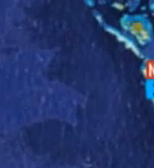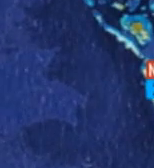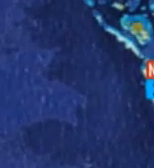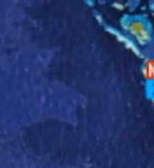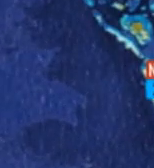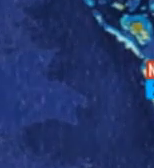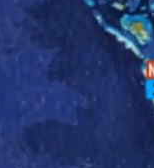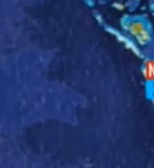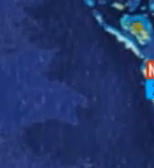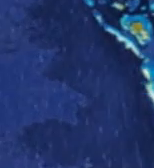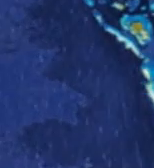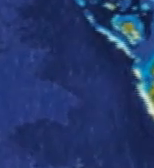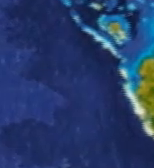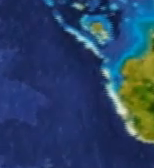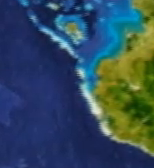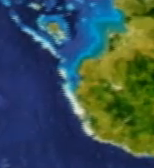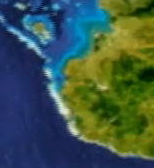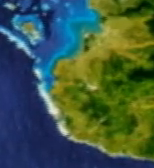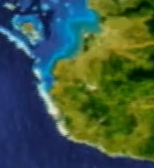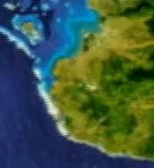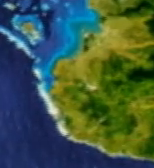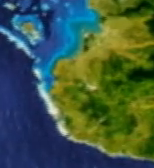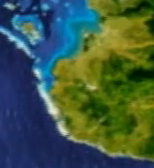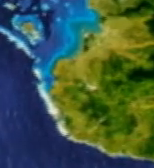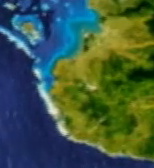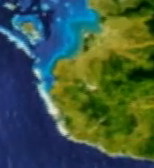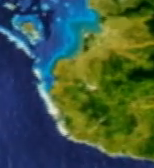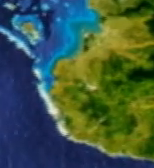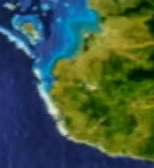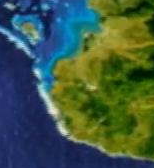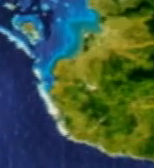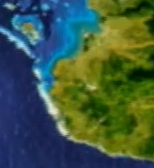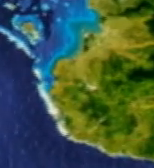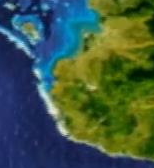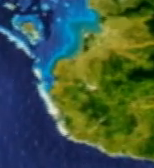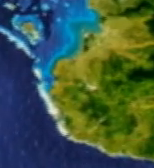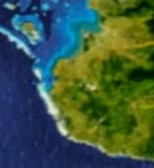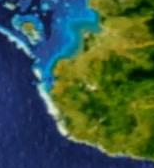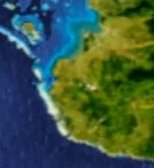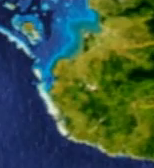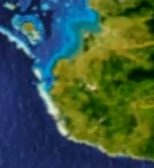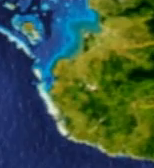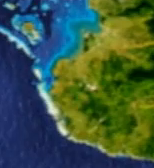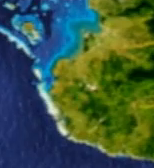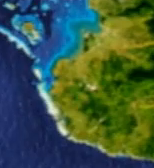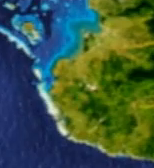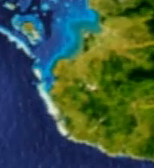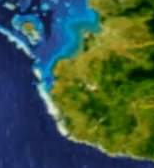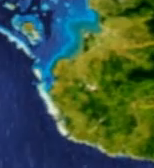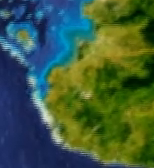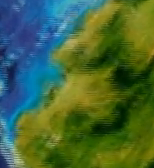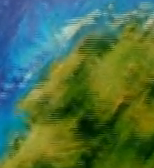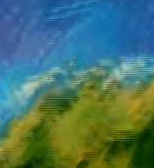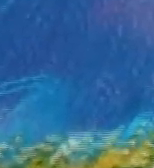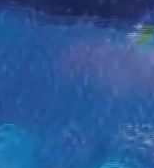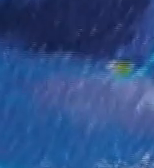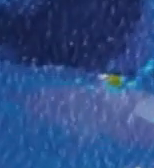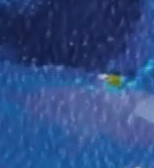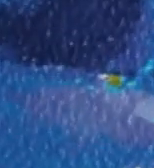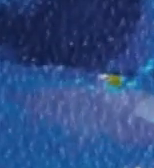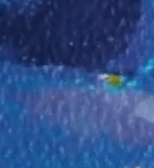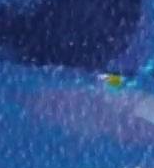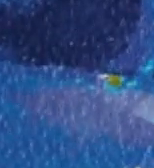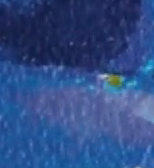afternoon showers. From Pacific Harbour to Suva, it was a cloudy day with intermittent showers. And in the north,